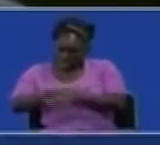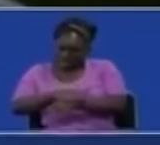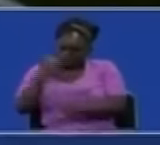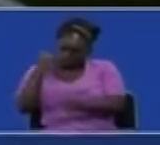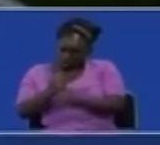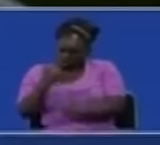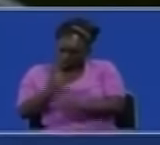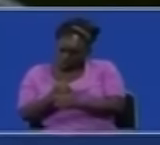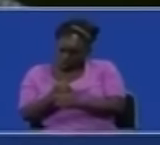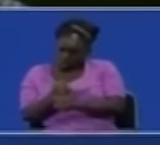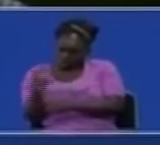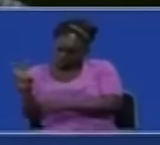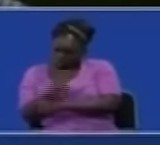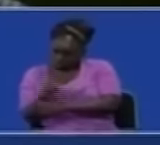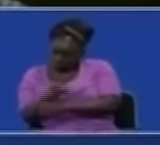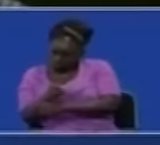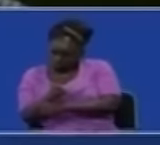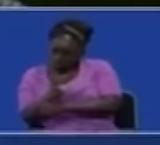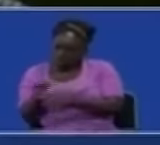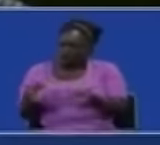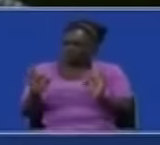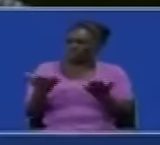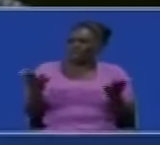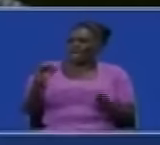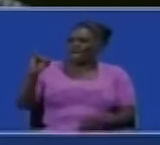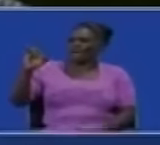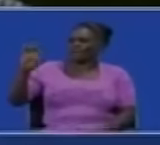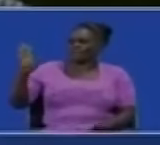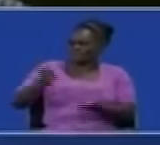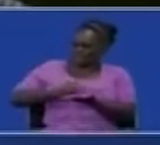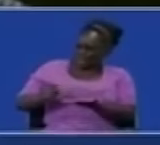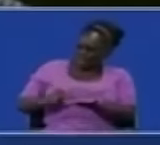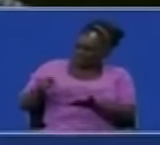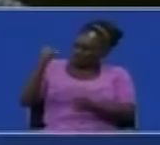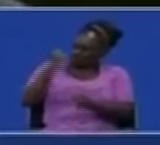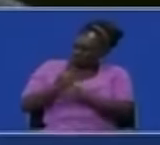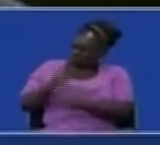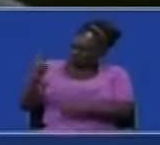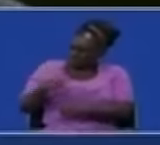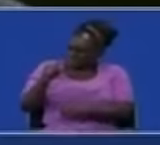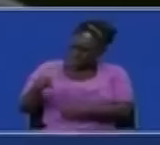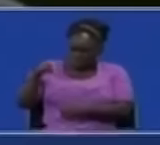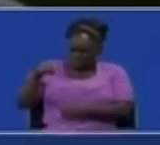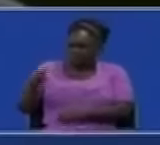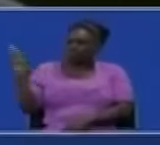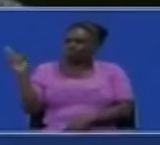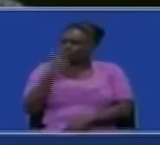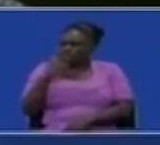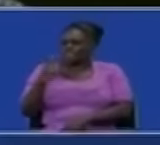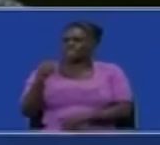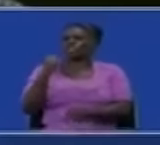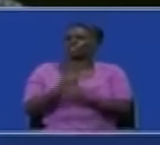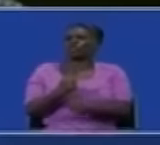be a returning officer, a presiding officer, a clerk, you know that you are taking a very risky